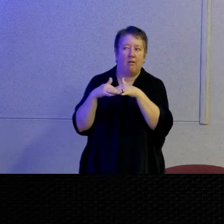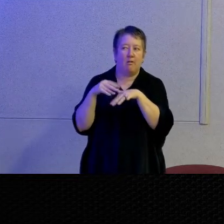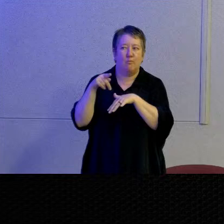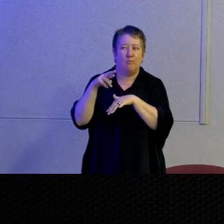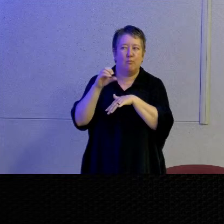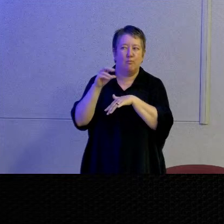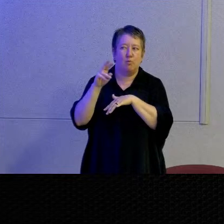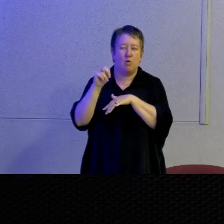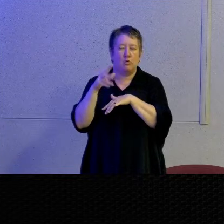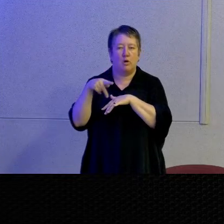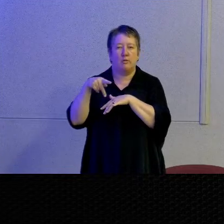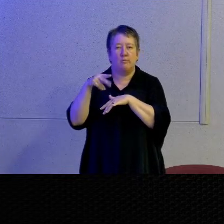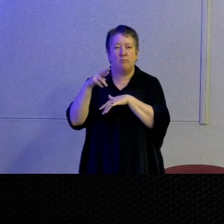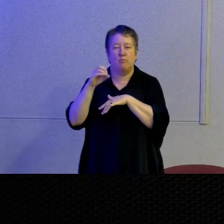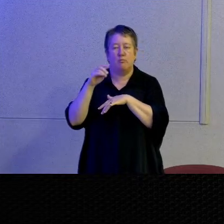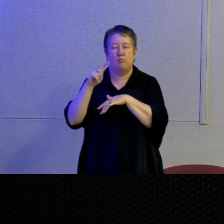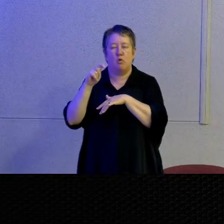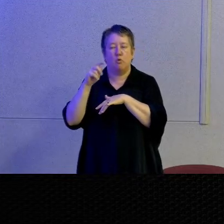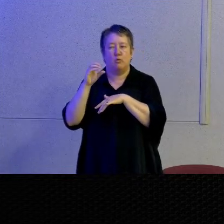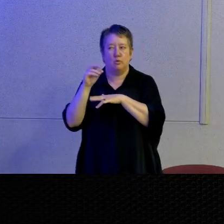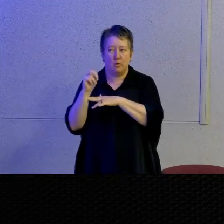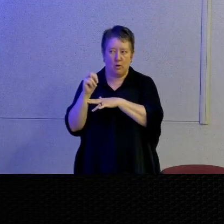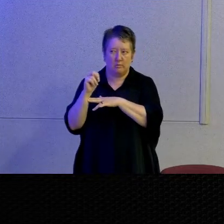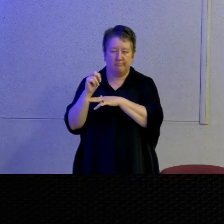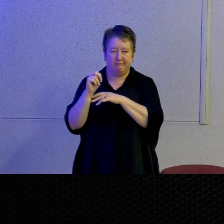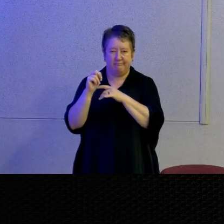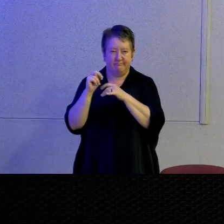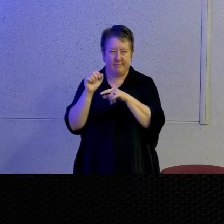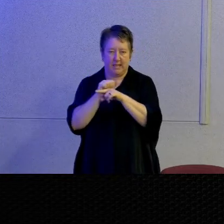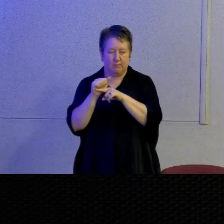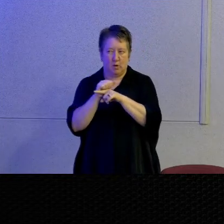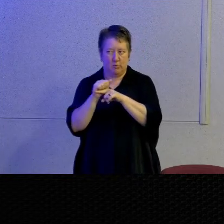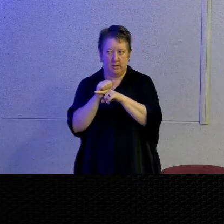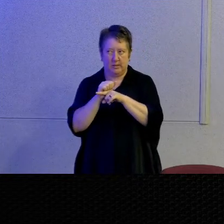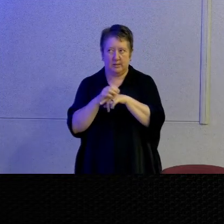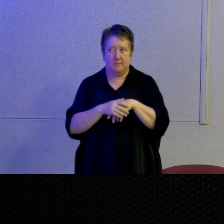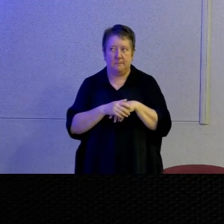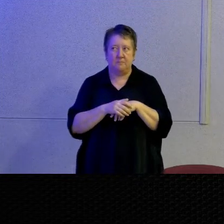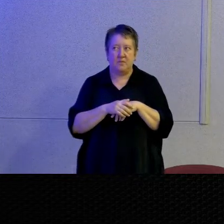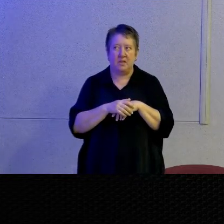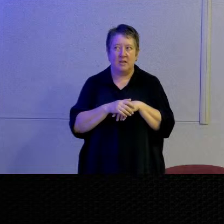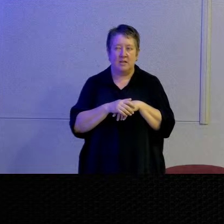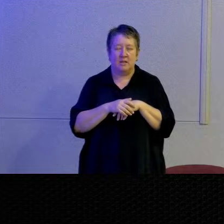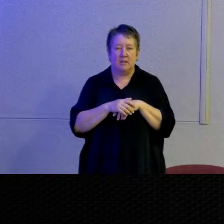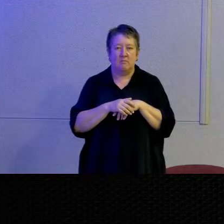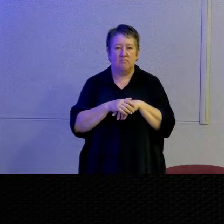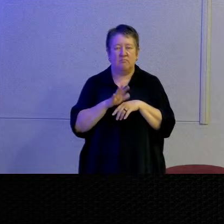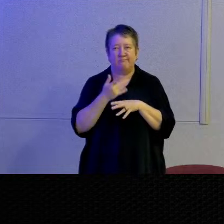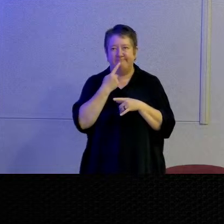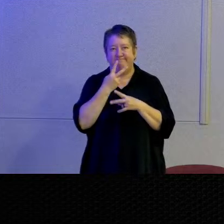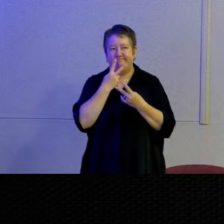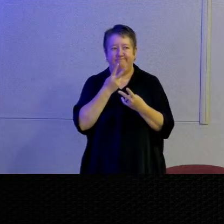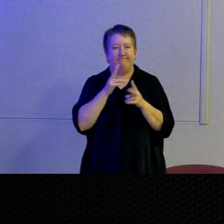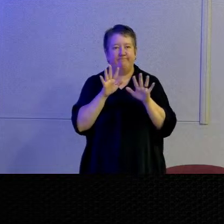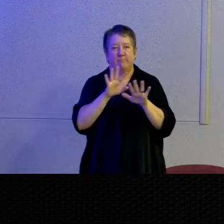per experiment, 7.5 million Higgs-ish, of which they see about